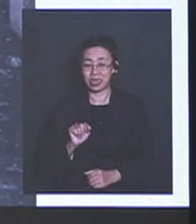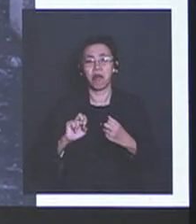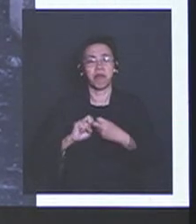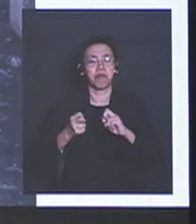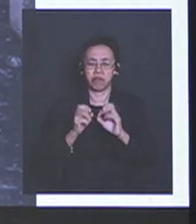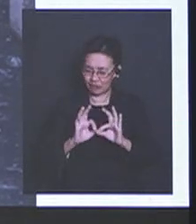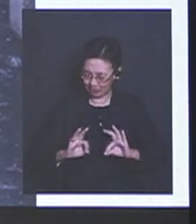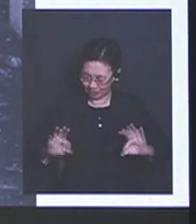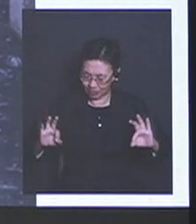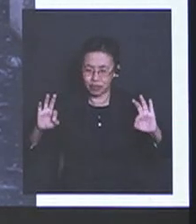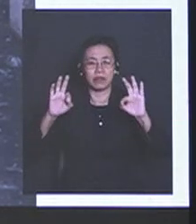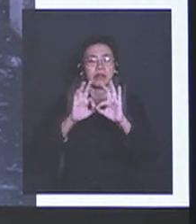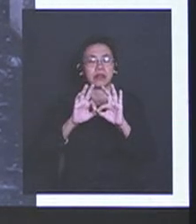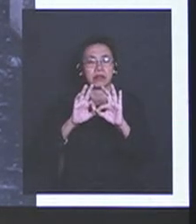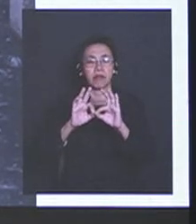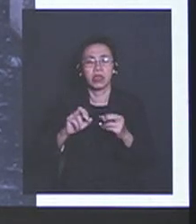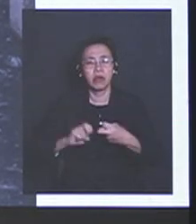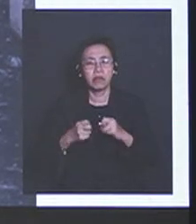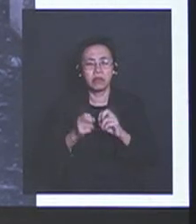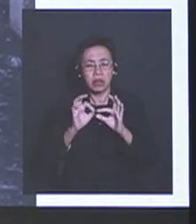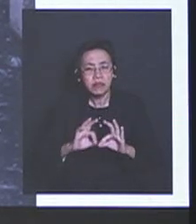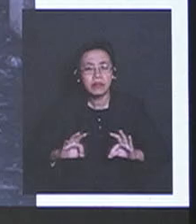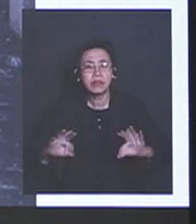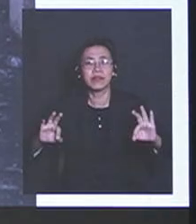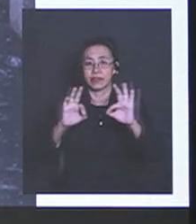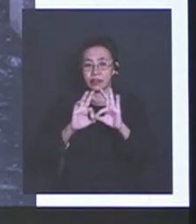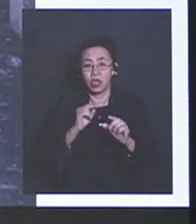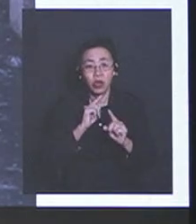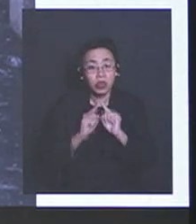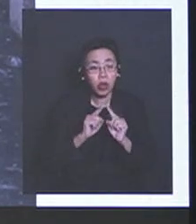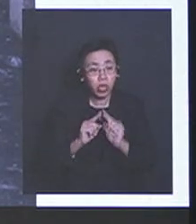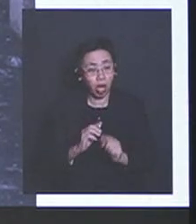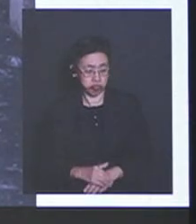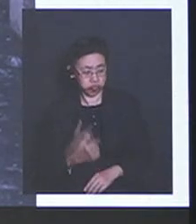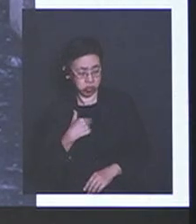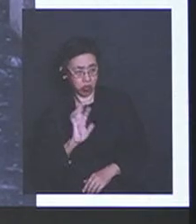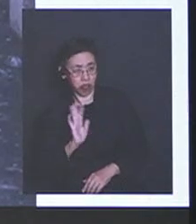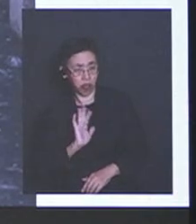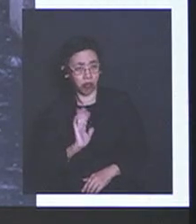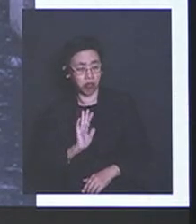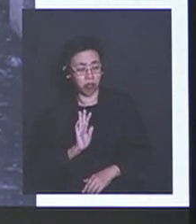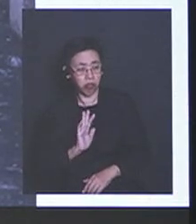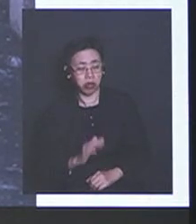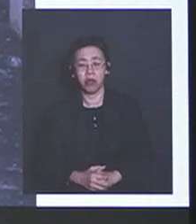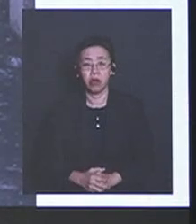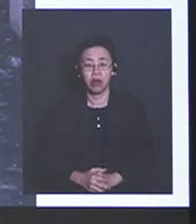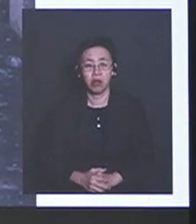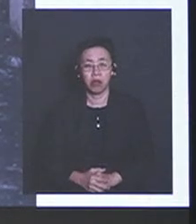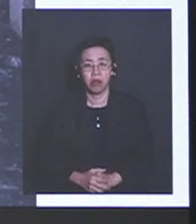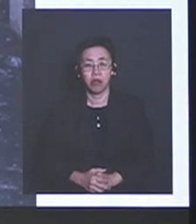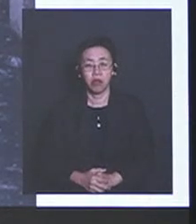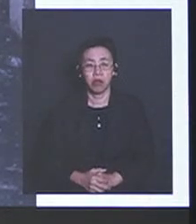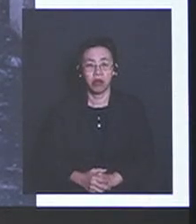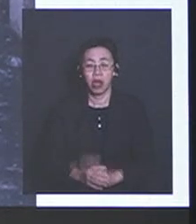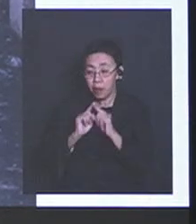you talk to the owner said that this not belong to them. But with the talk to the district